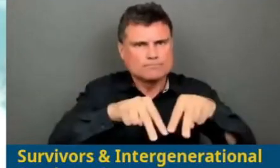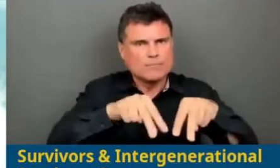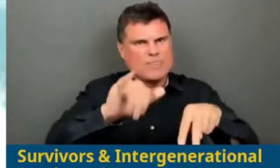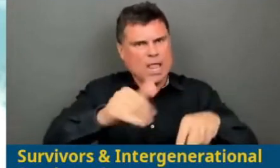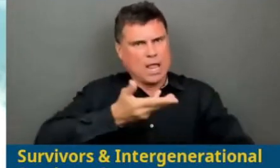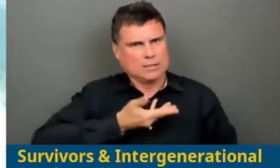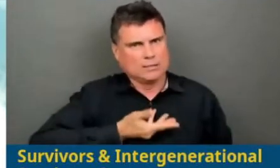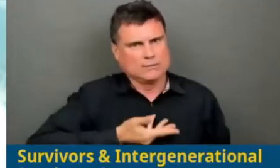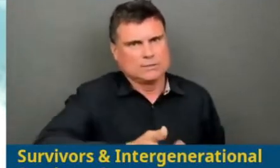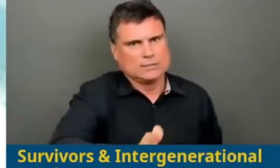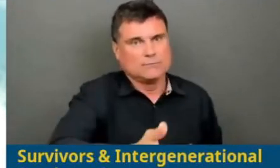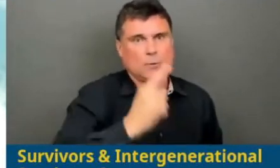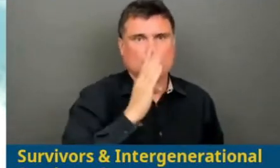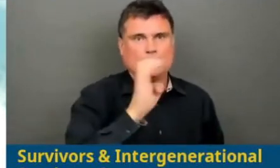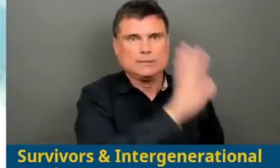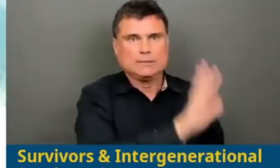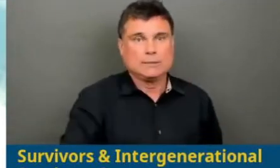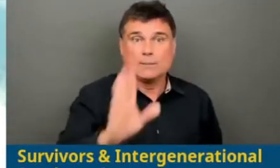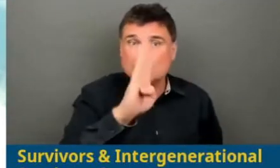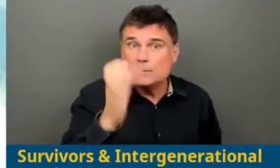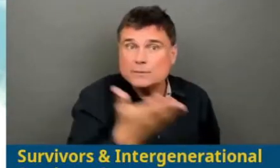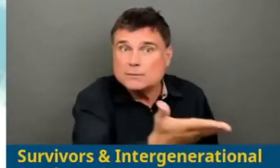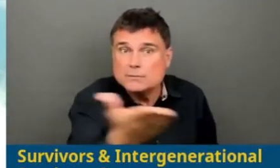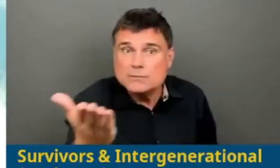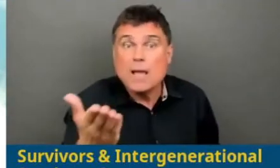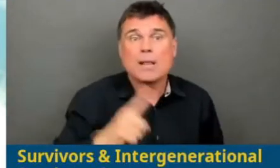Columbians and Canadians right now.